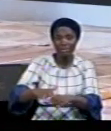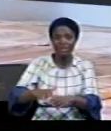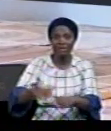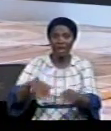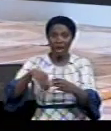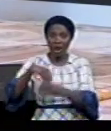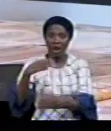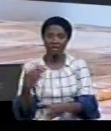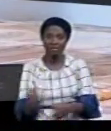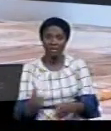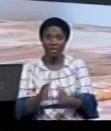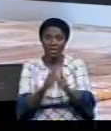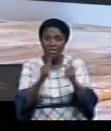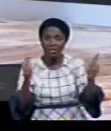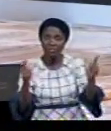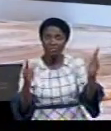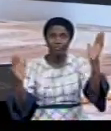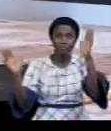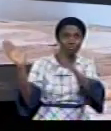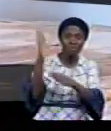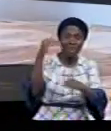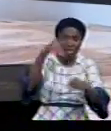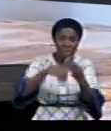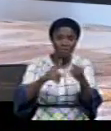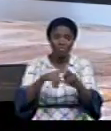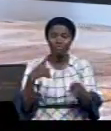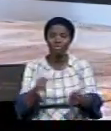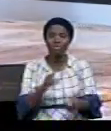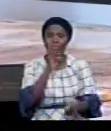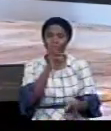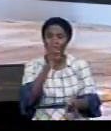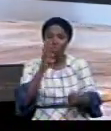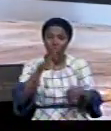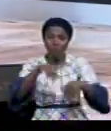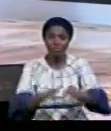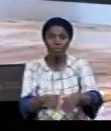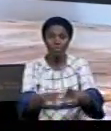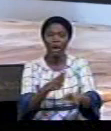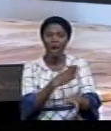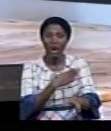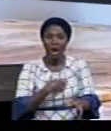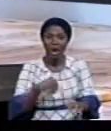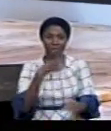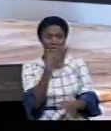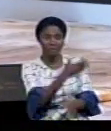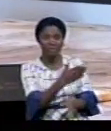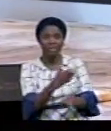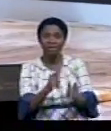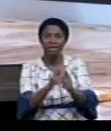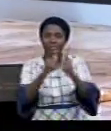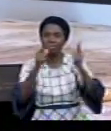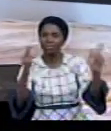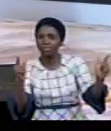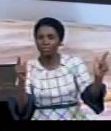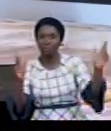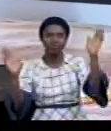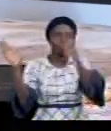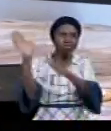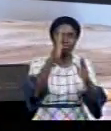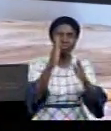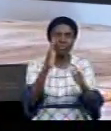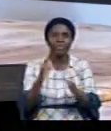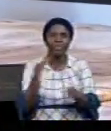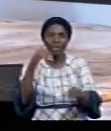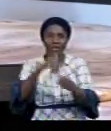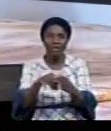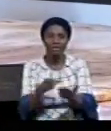wind into the sea, and there was a mighty tempest in the sea, so that the